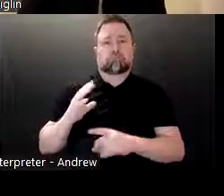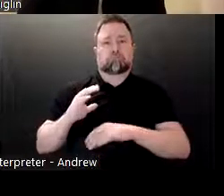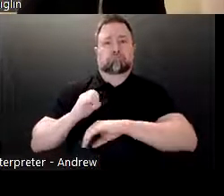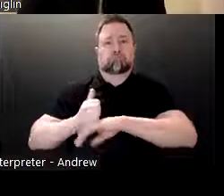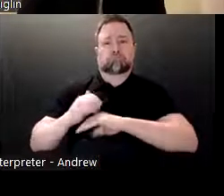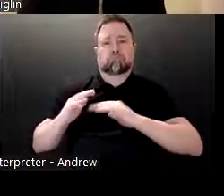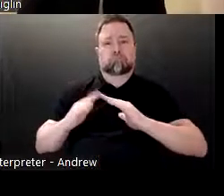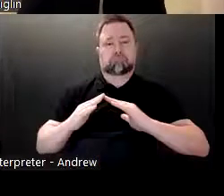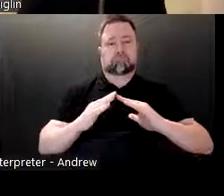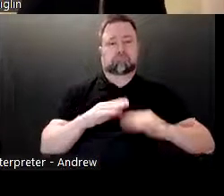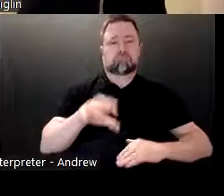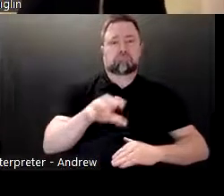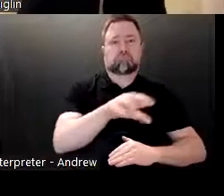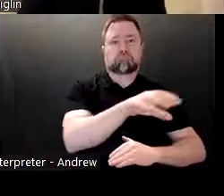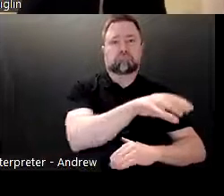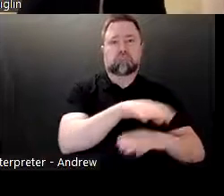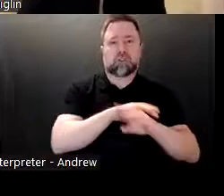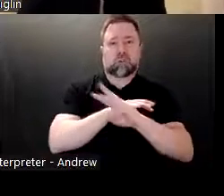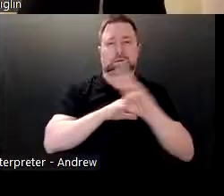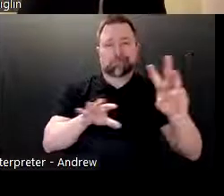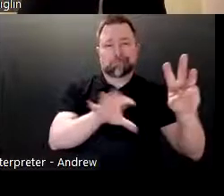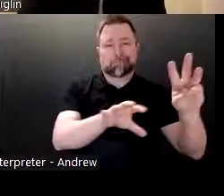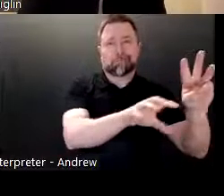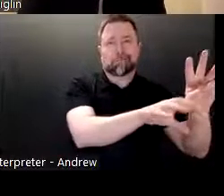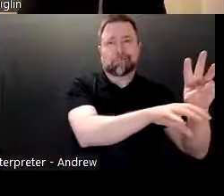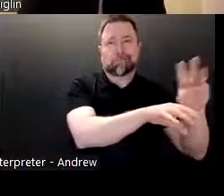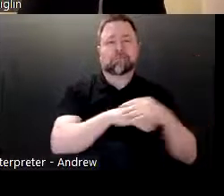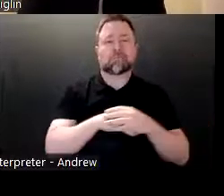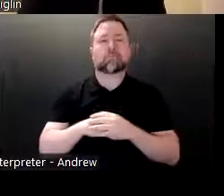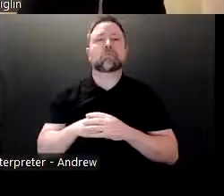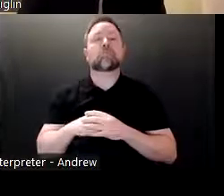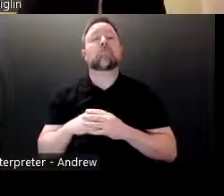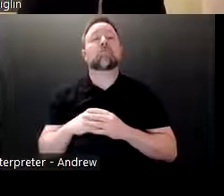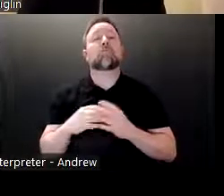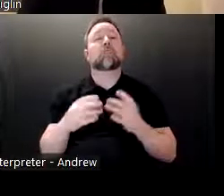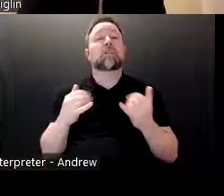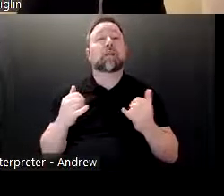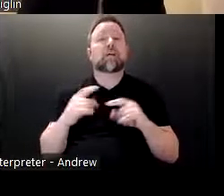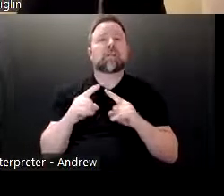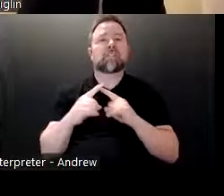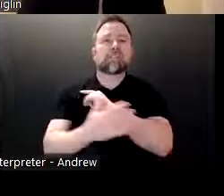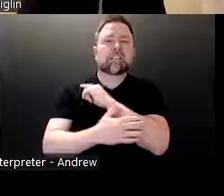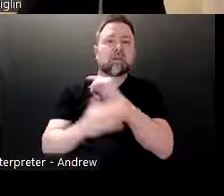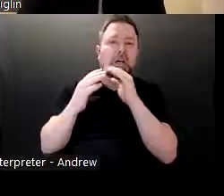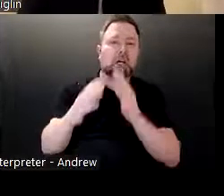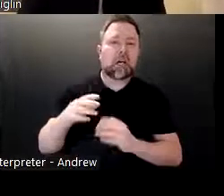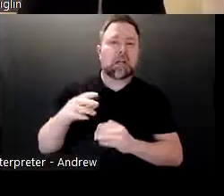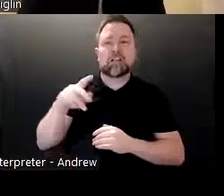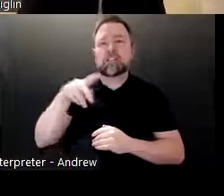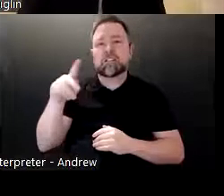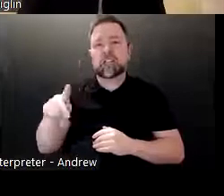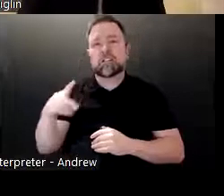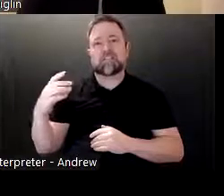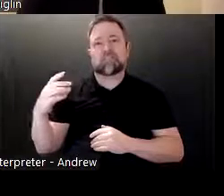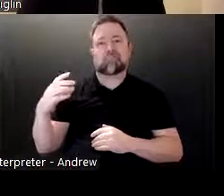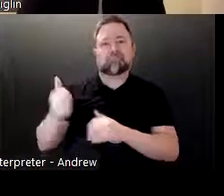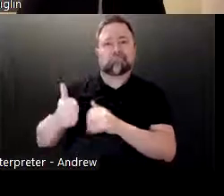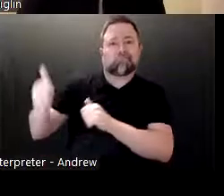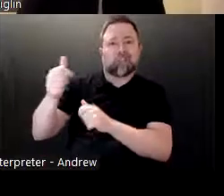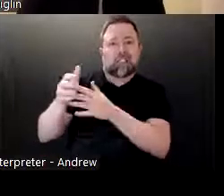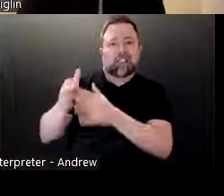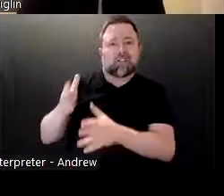western corridor, all which boasted the Gilded Age estates and country houses of Philadelphia's captains of industry.